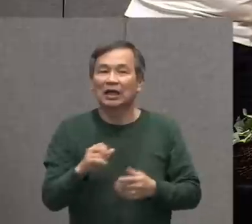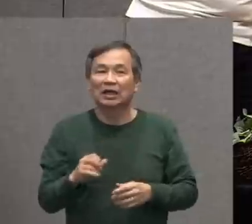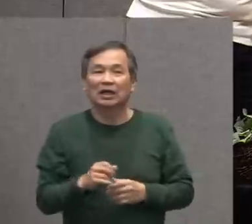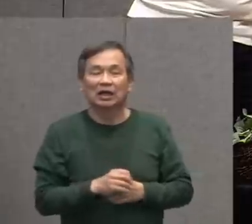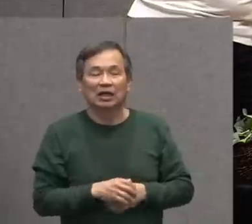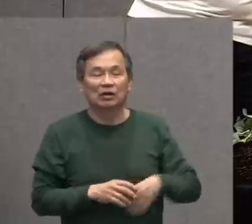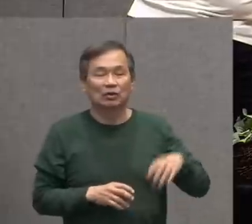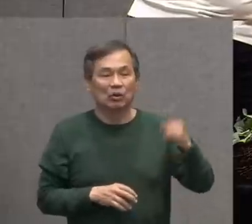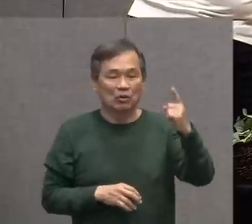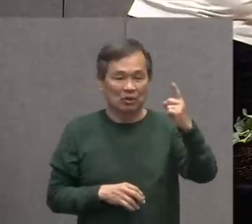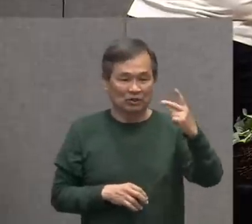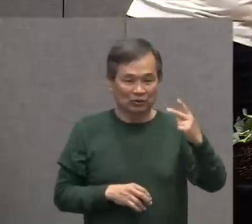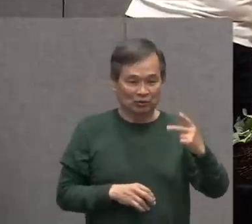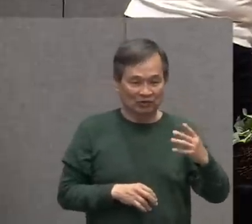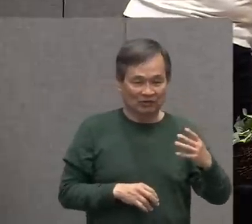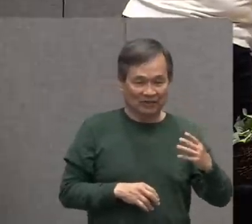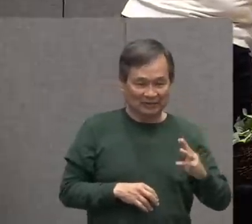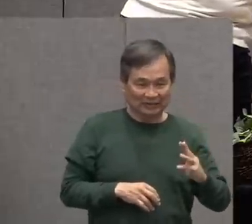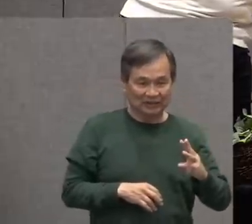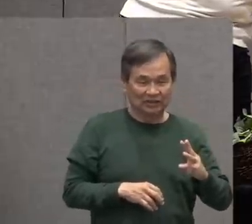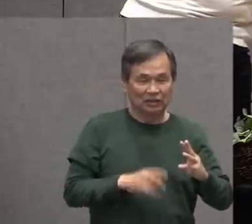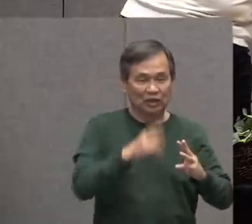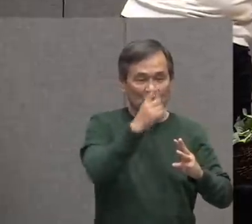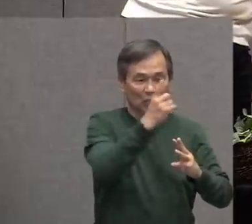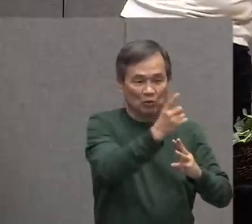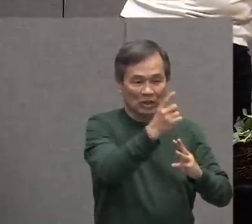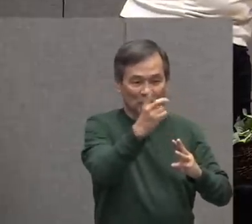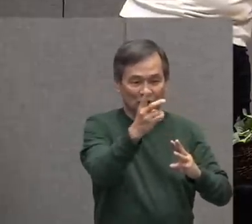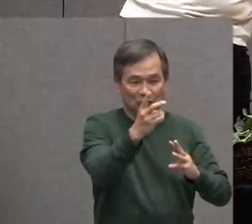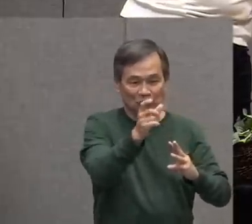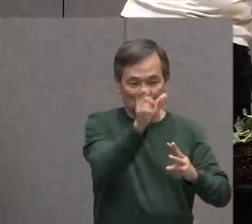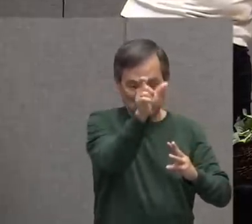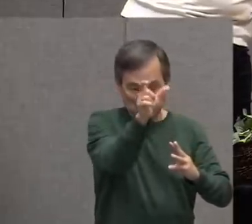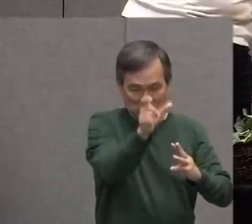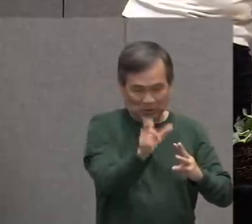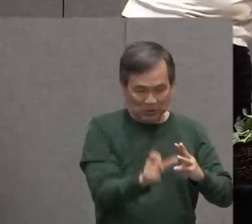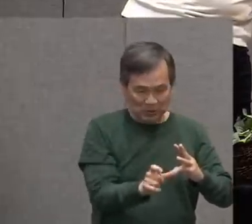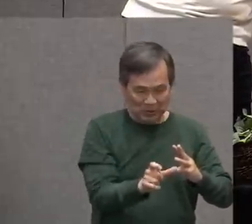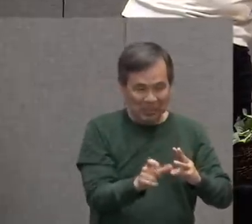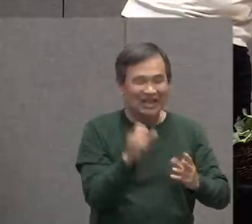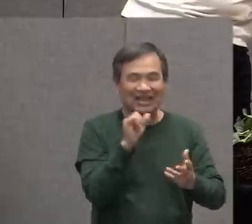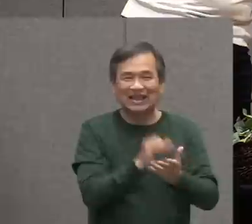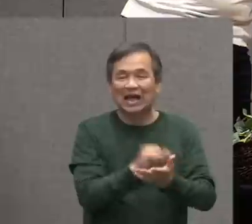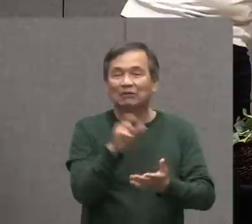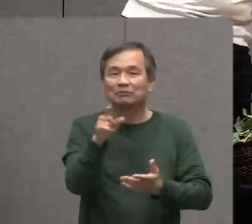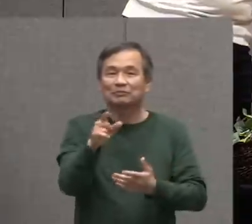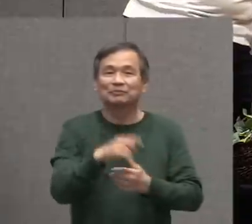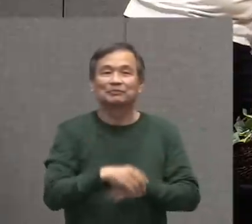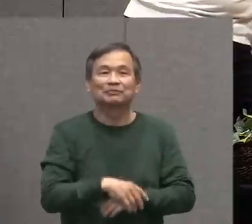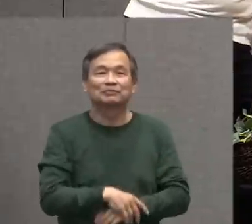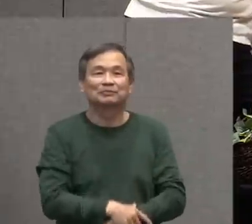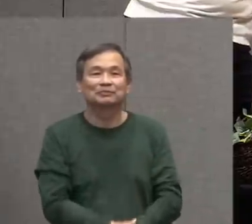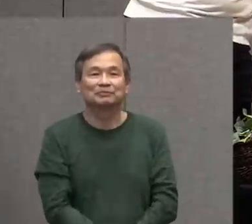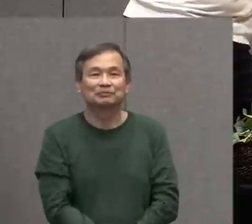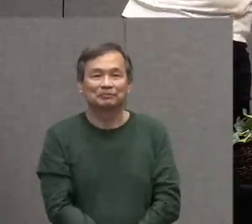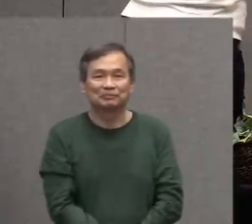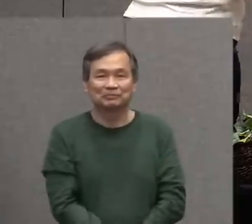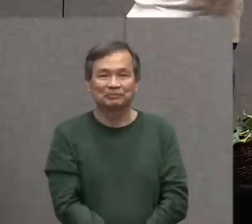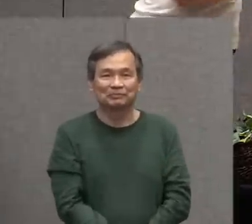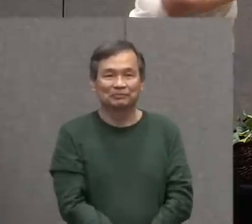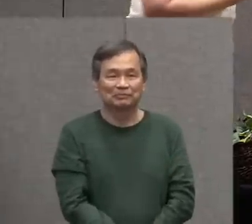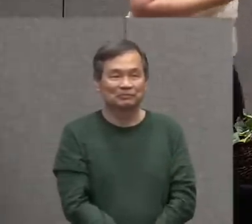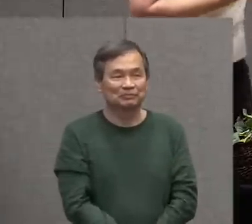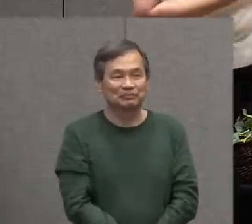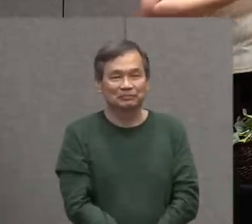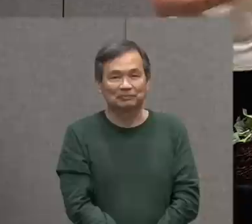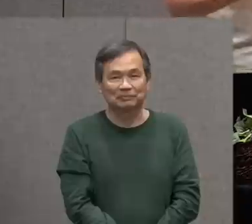1, 2, 3, 4, 5, 6, and 2 over. I'm just going to do like that, because that might make it a little bit quicker so that we can get some more of